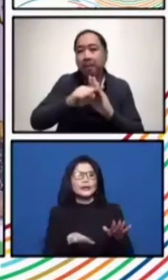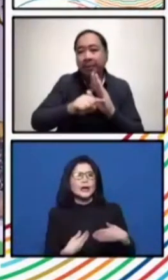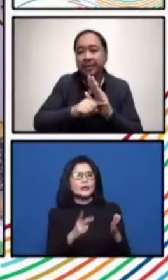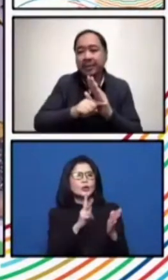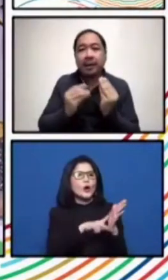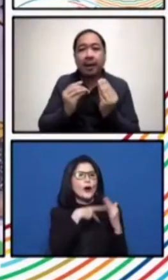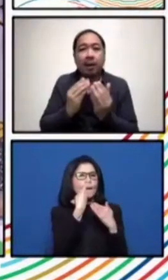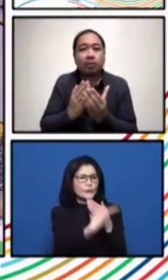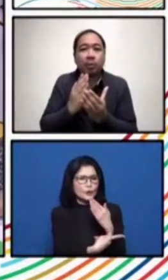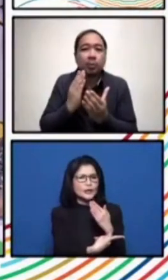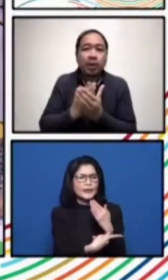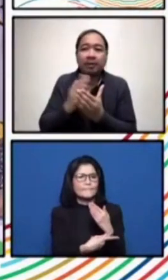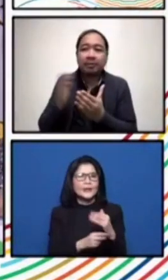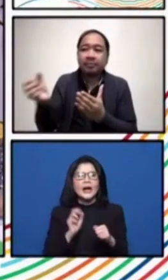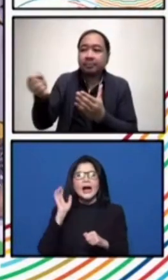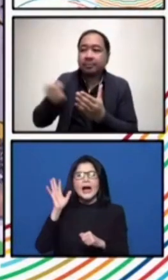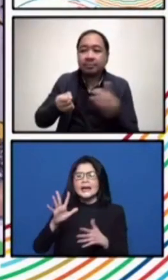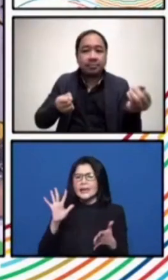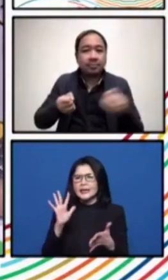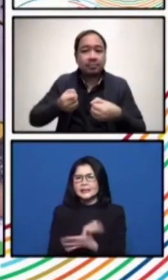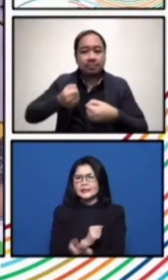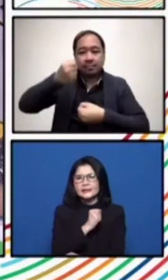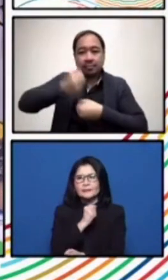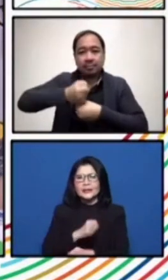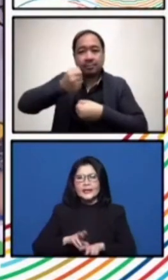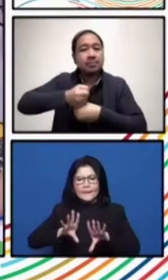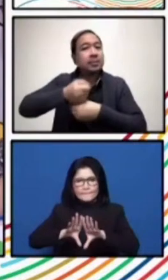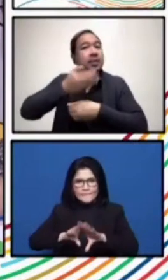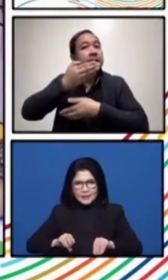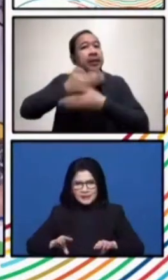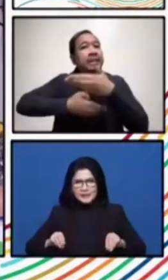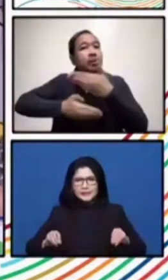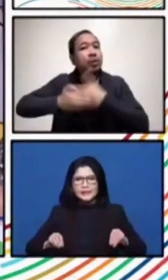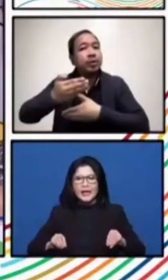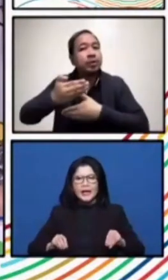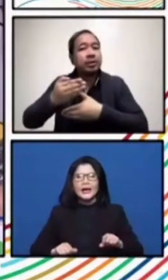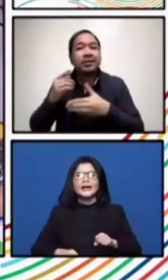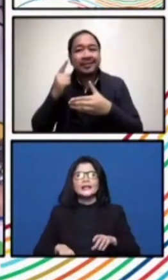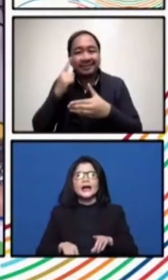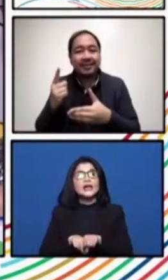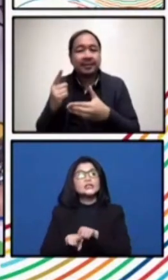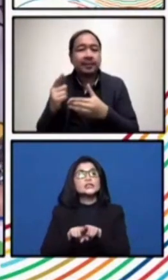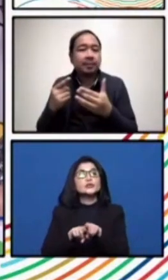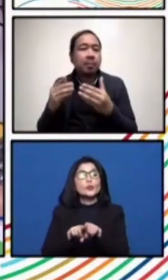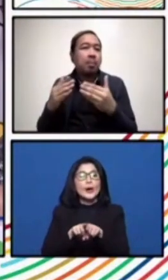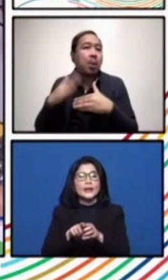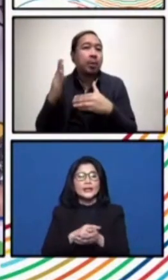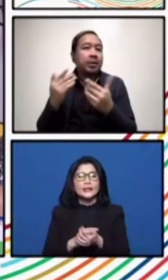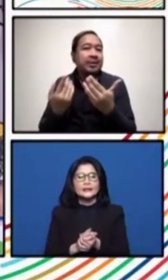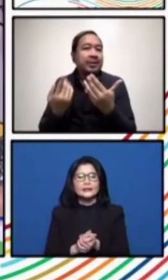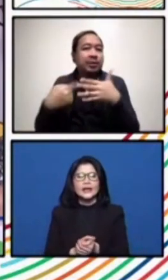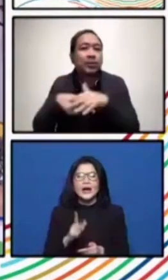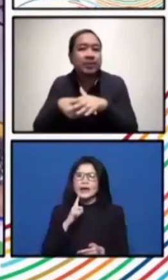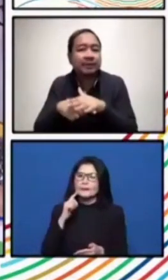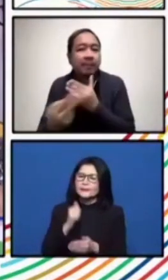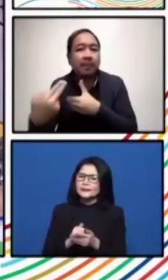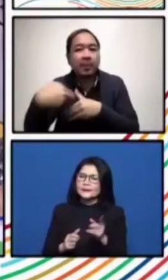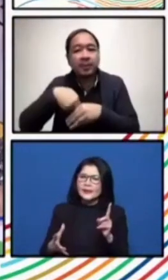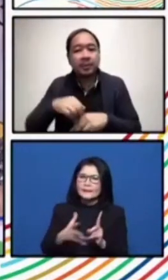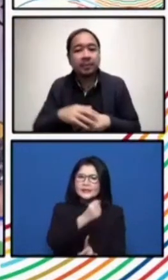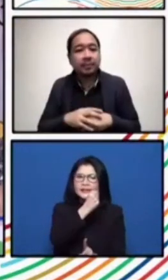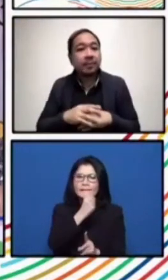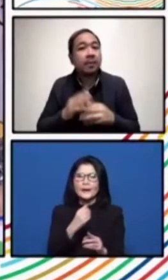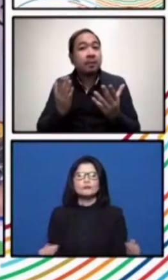appropriate employment opportunities to achieve equity in labor force participation in this antibod government